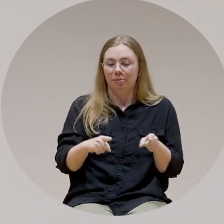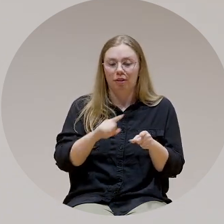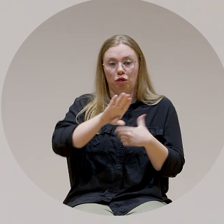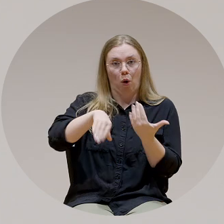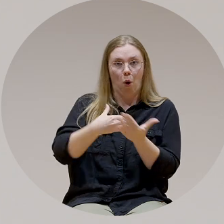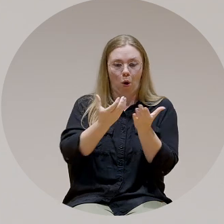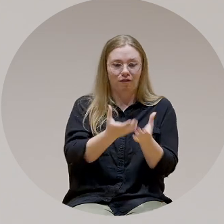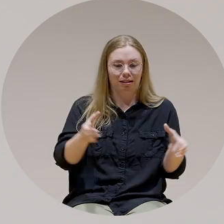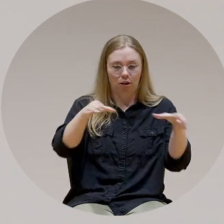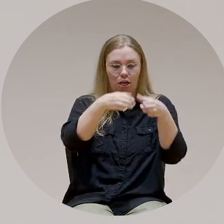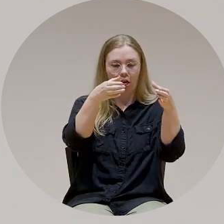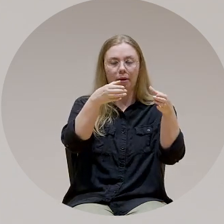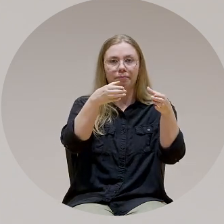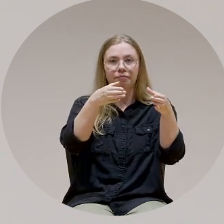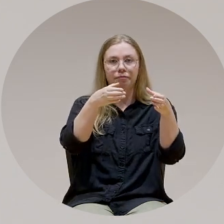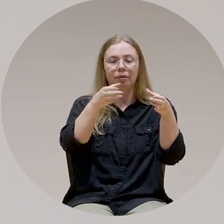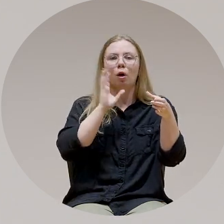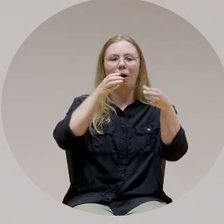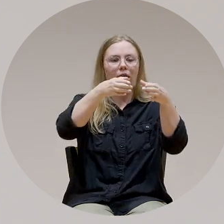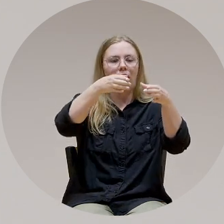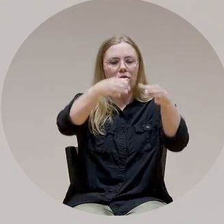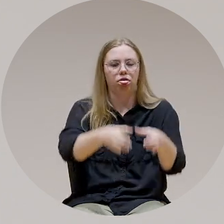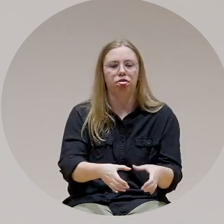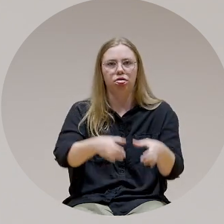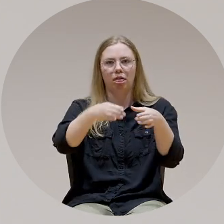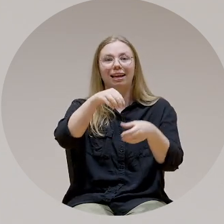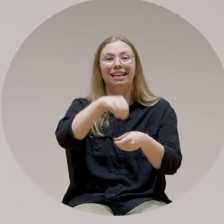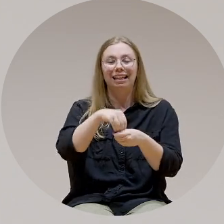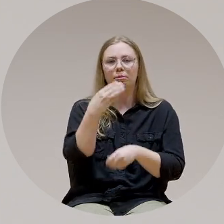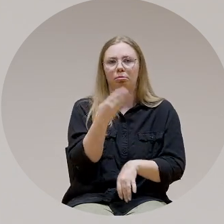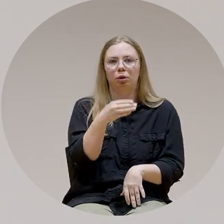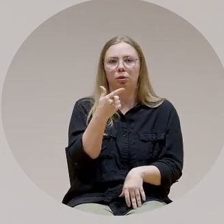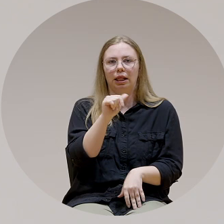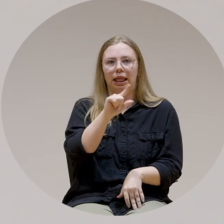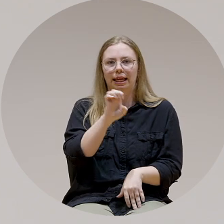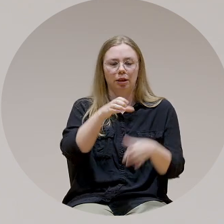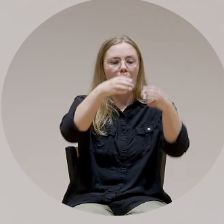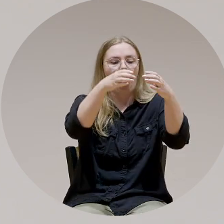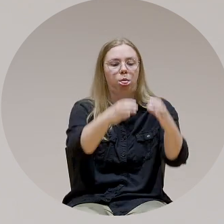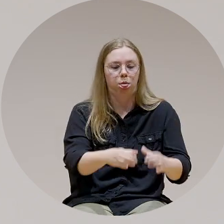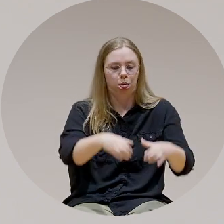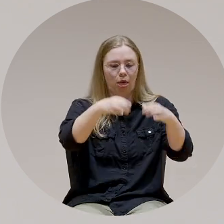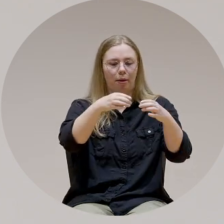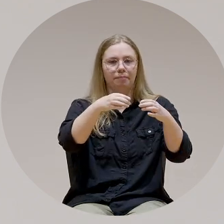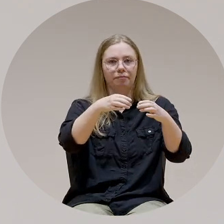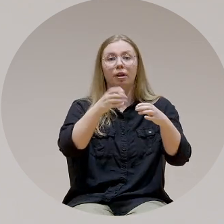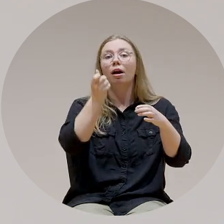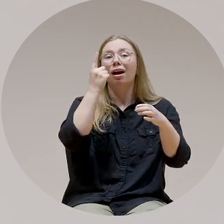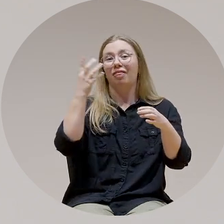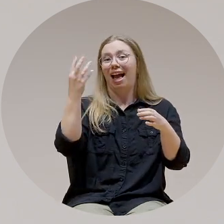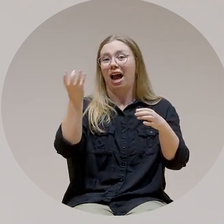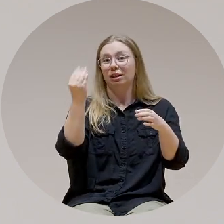form is essentially submerged in that blue glaze. Okay. But then the slip that's on the outside